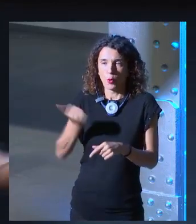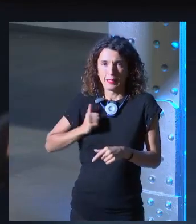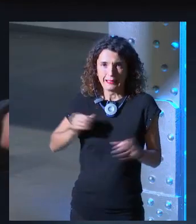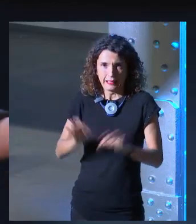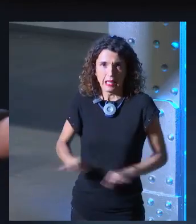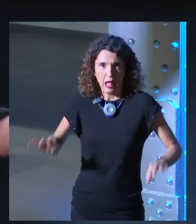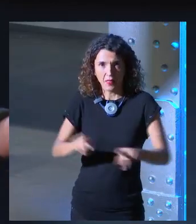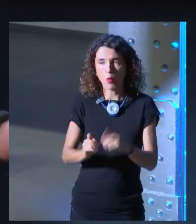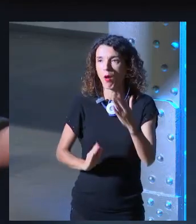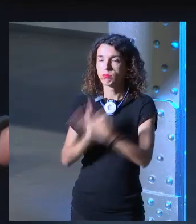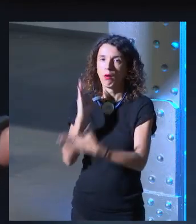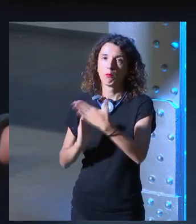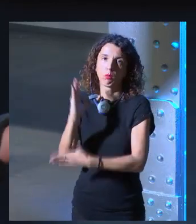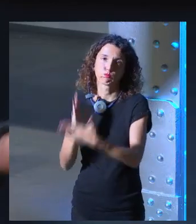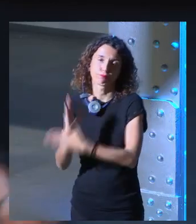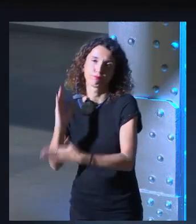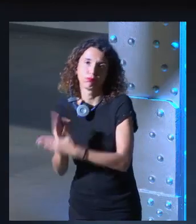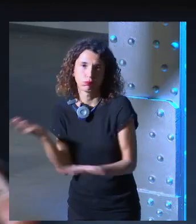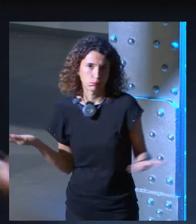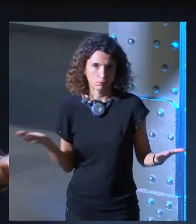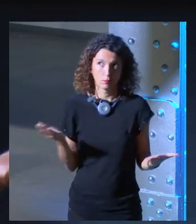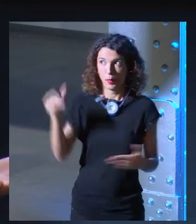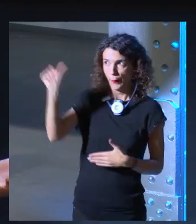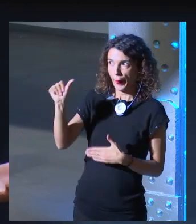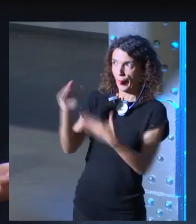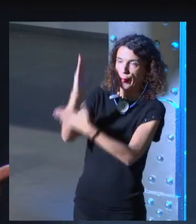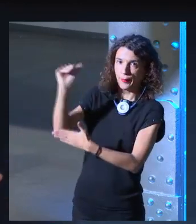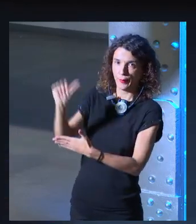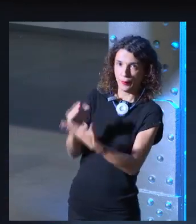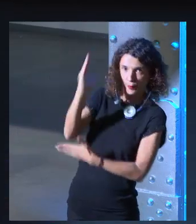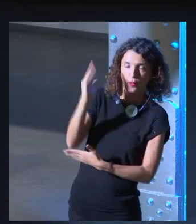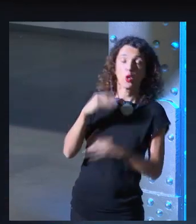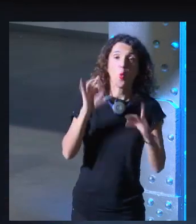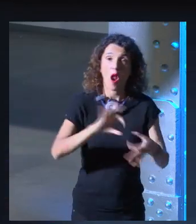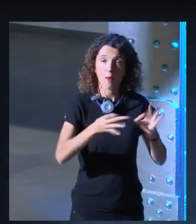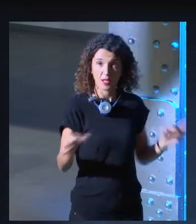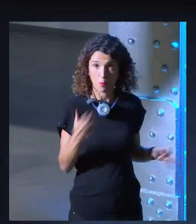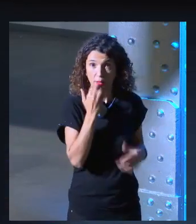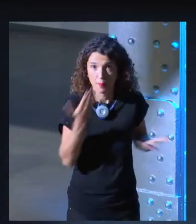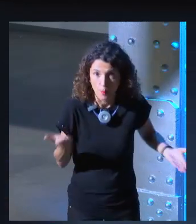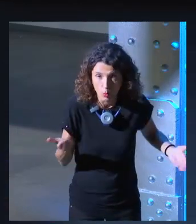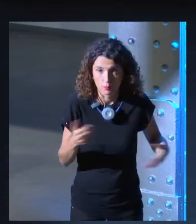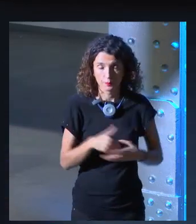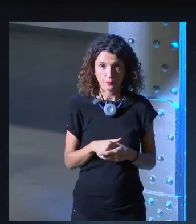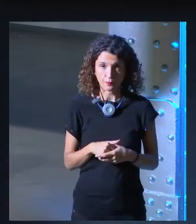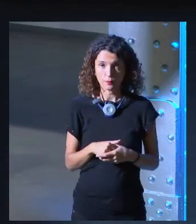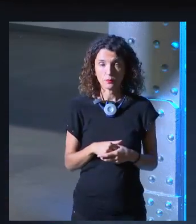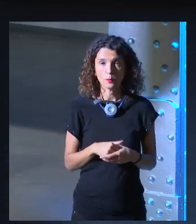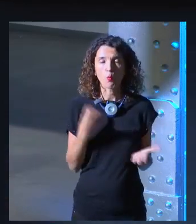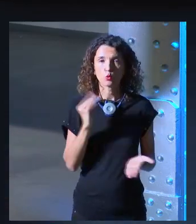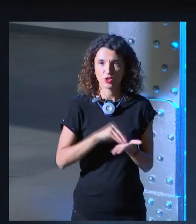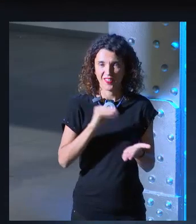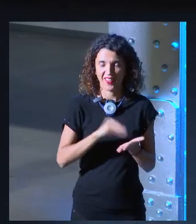of work, like you would with a friend, you know? I was going to say you'd talk to your friend, but actually you wouldn't, would you? You'd sit across the table and look at your